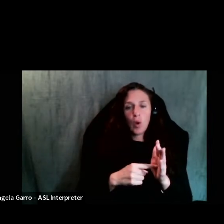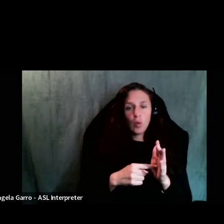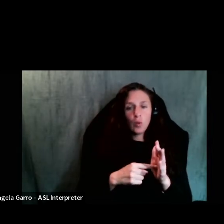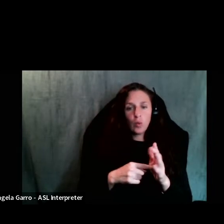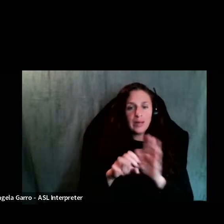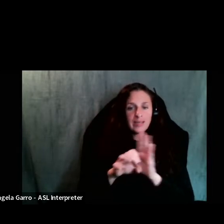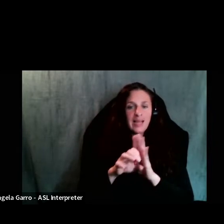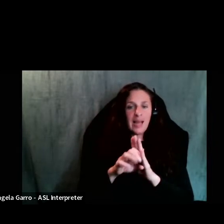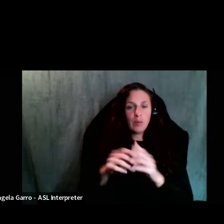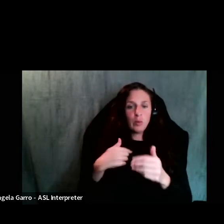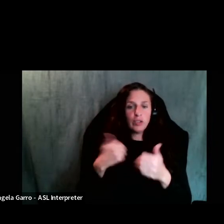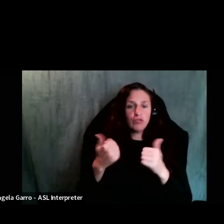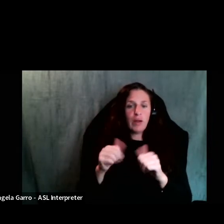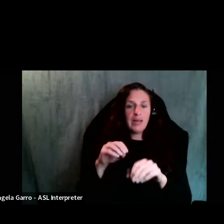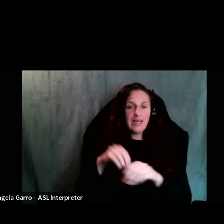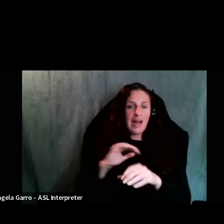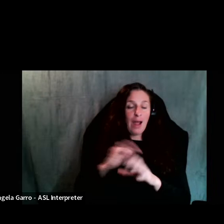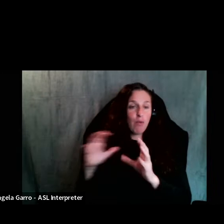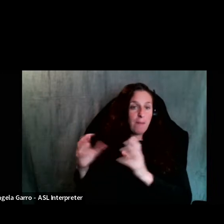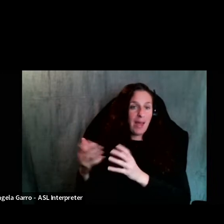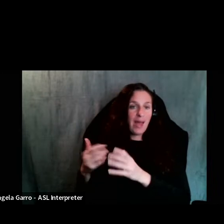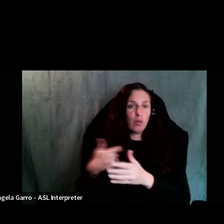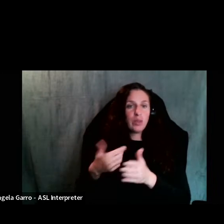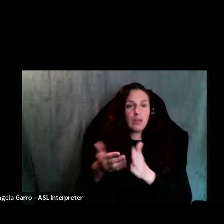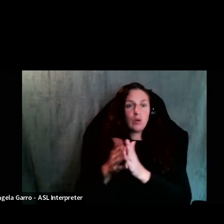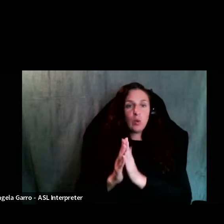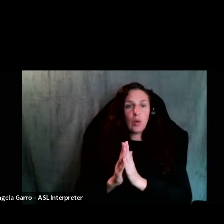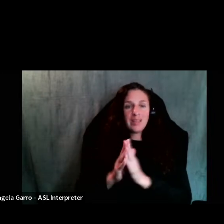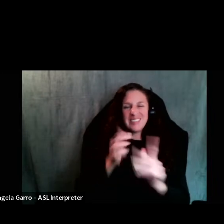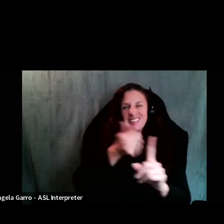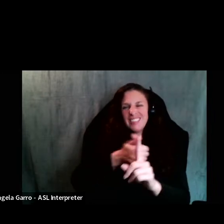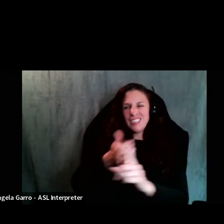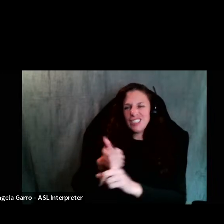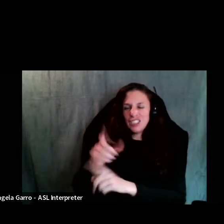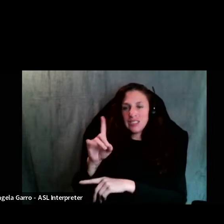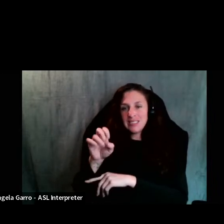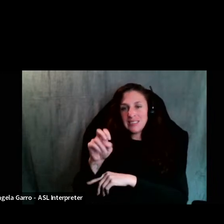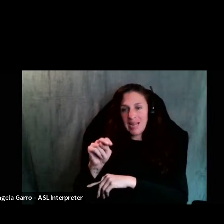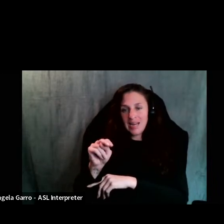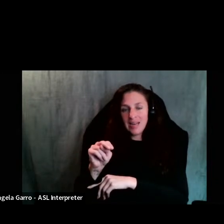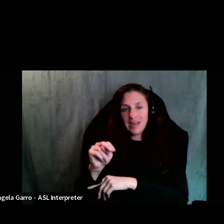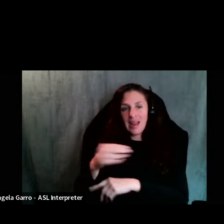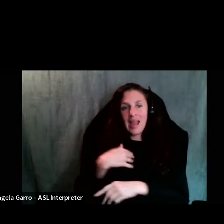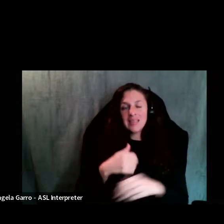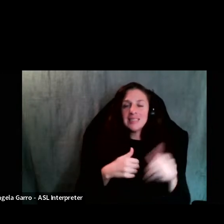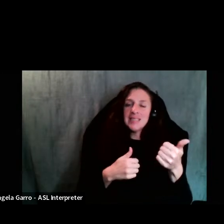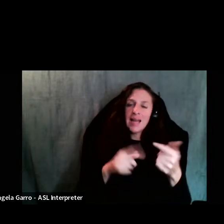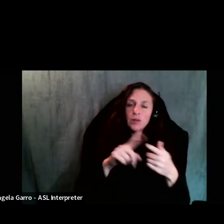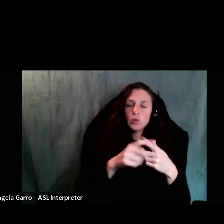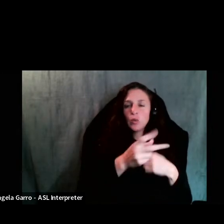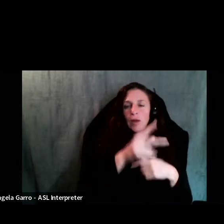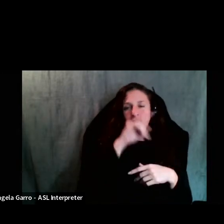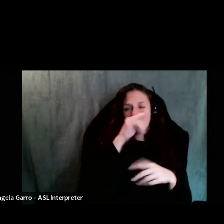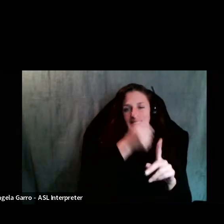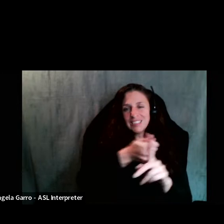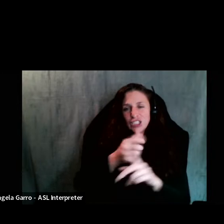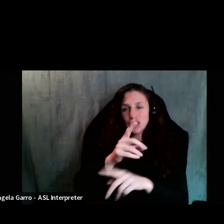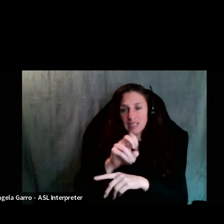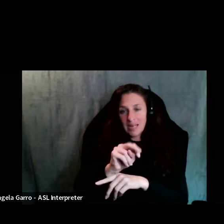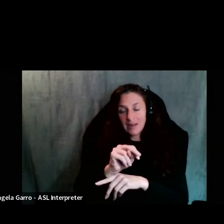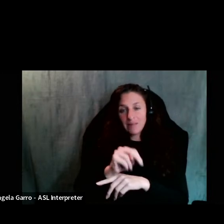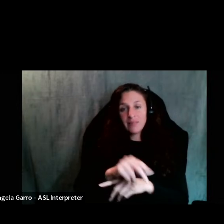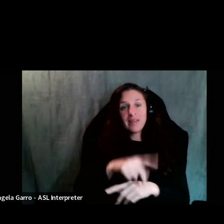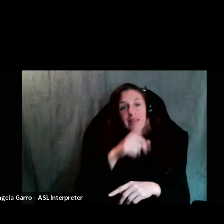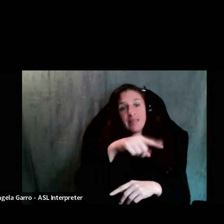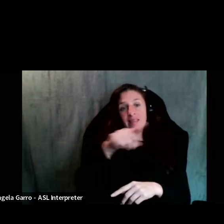pack. We requested each den that has 10 to 12 kids that they have to schedule